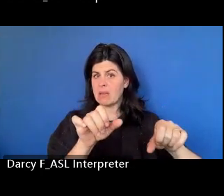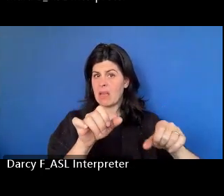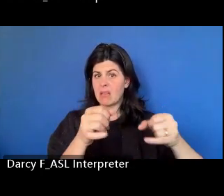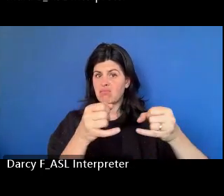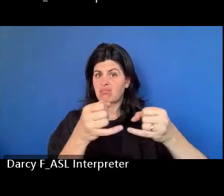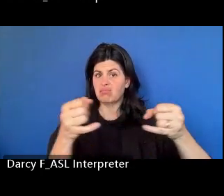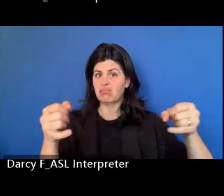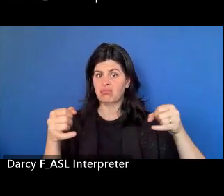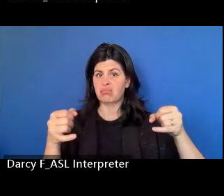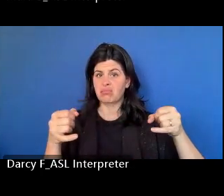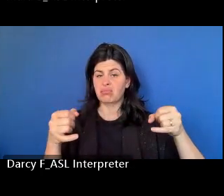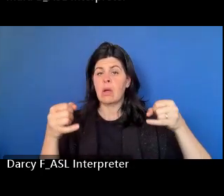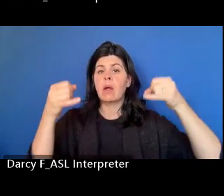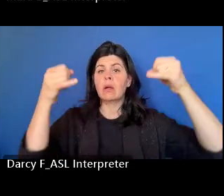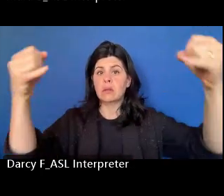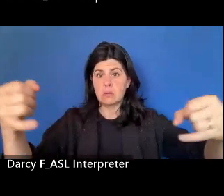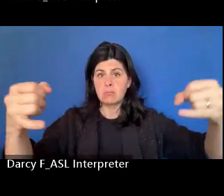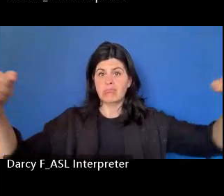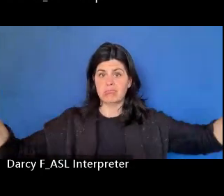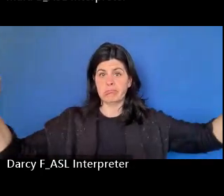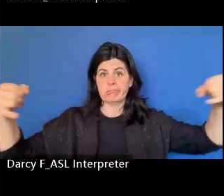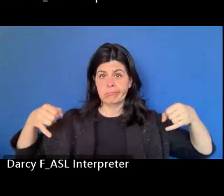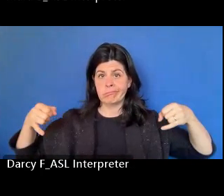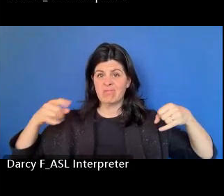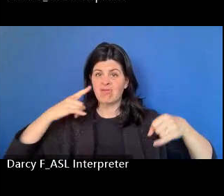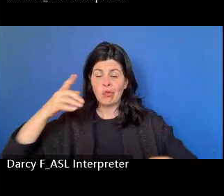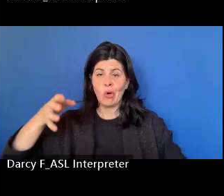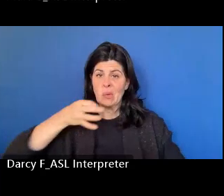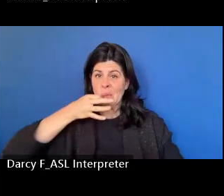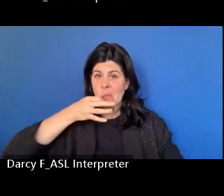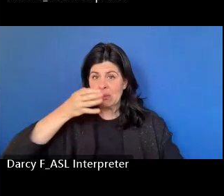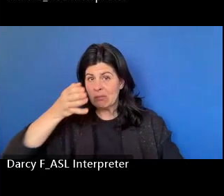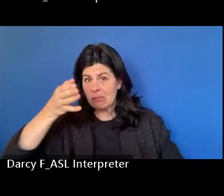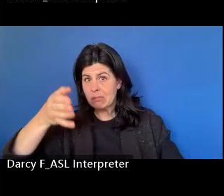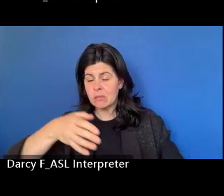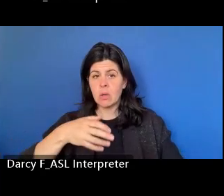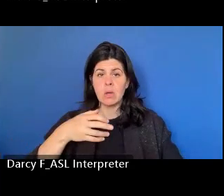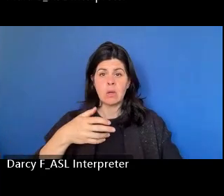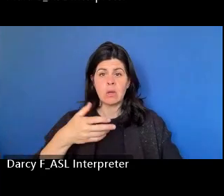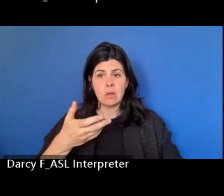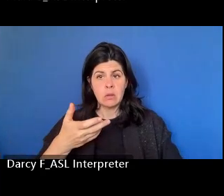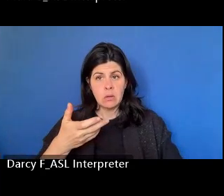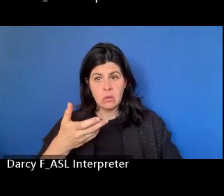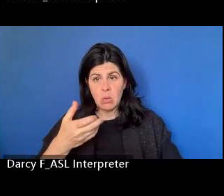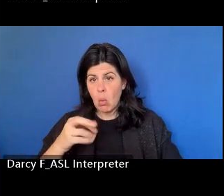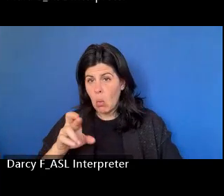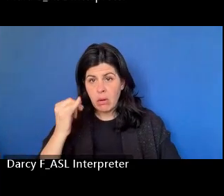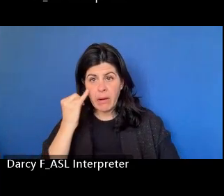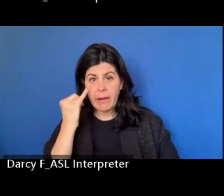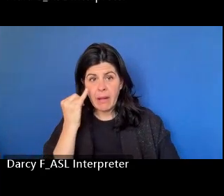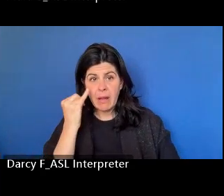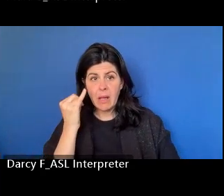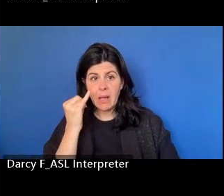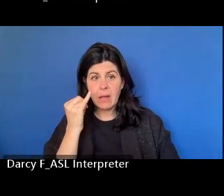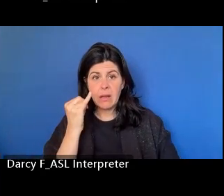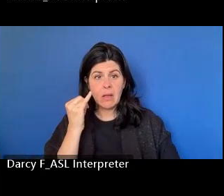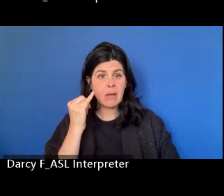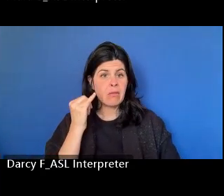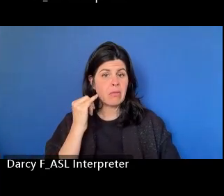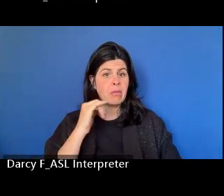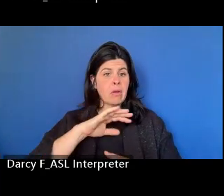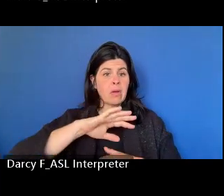expand in the future or near future, and whether this will sweep all property types in